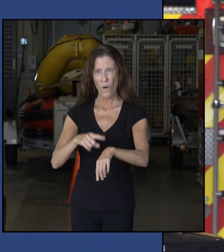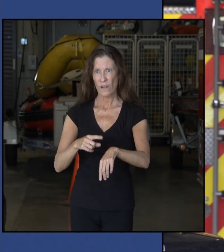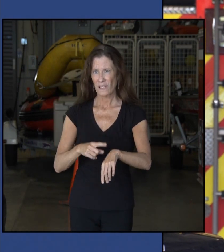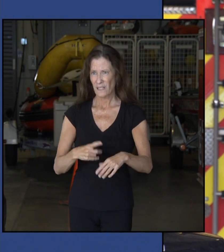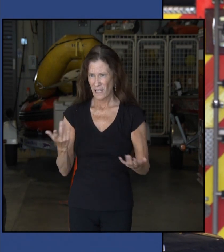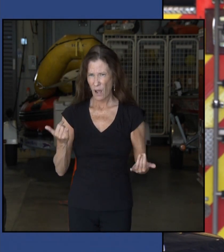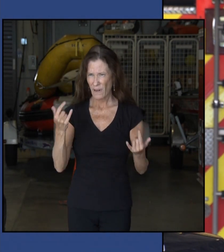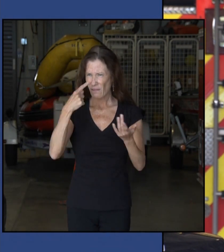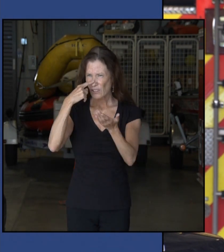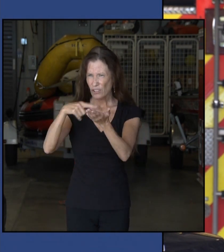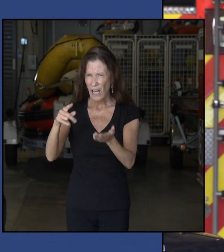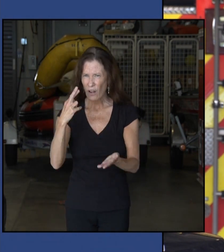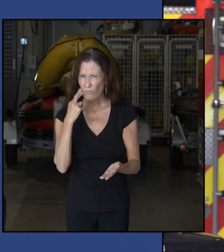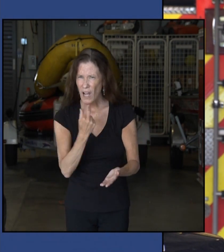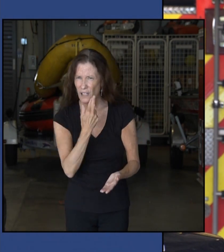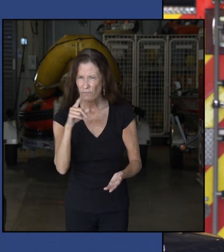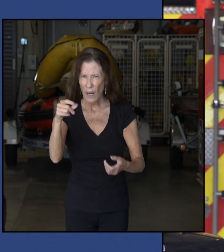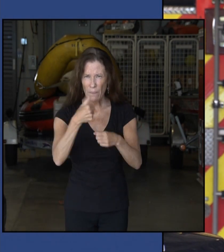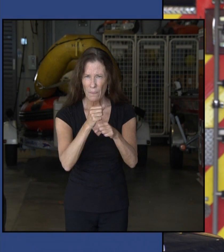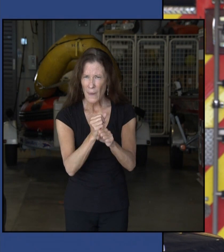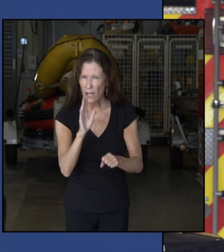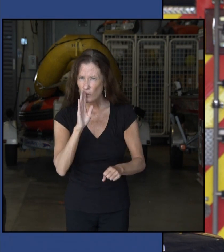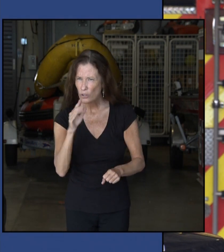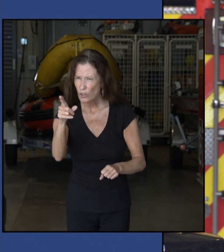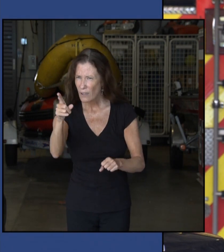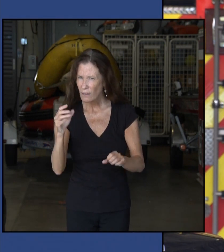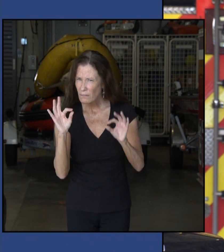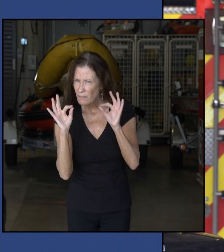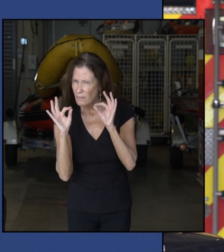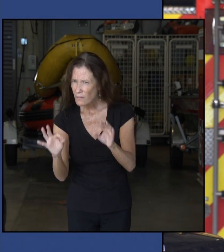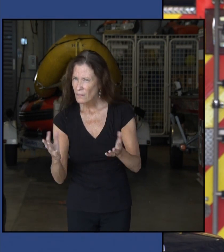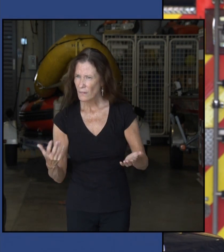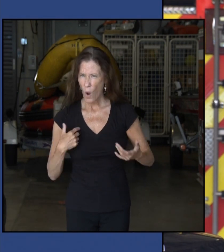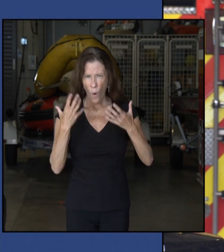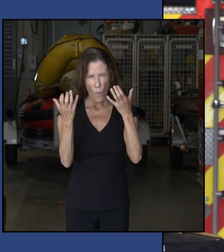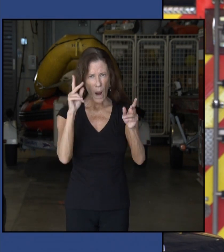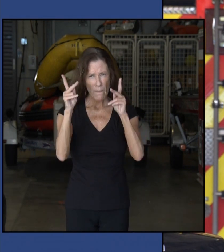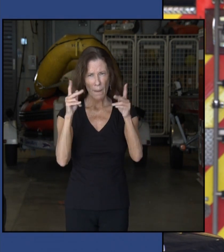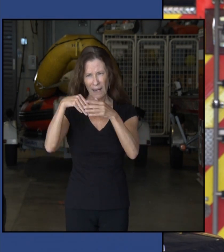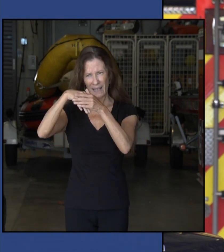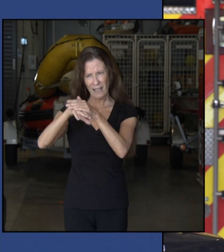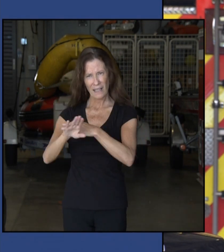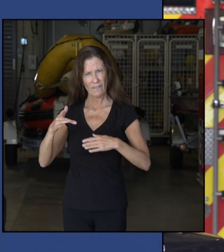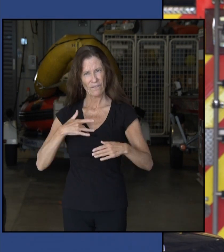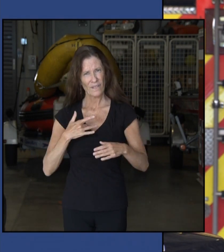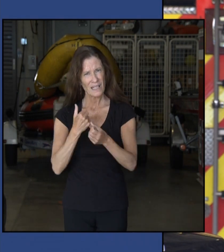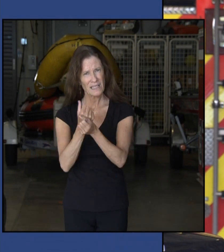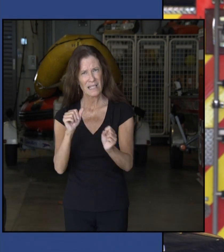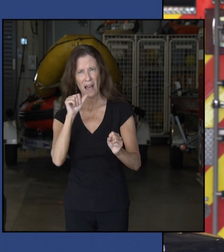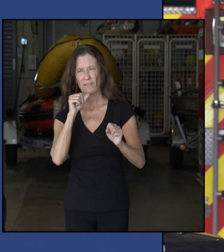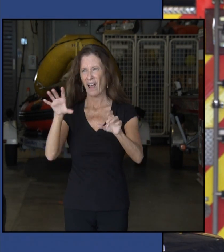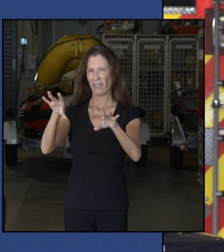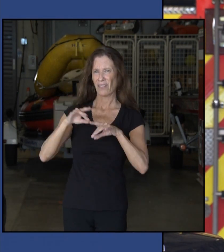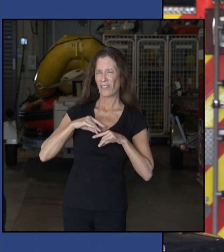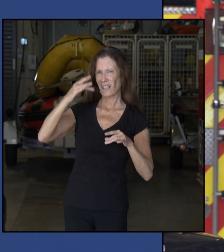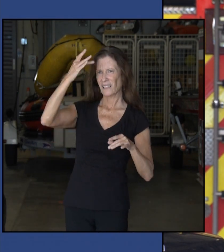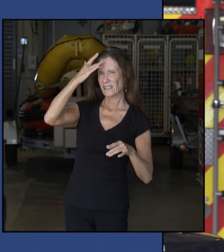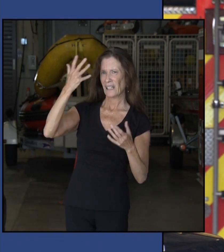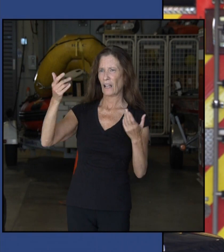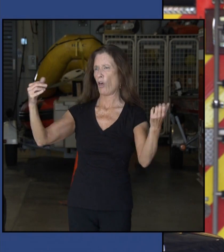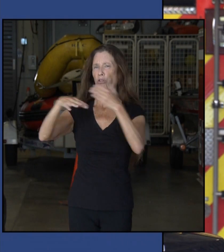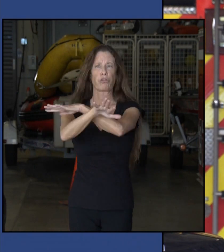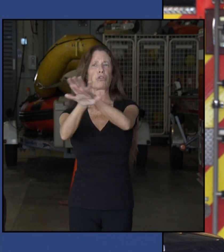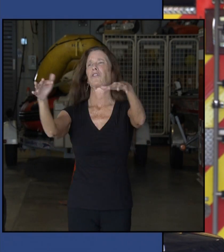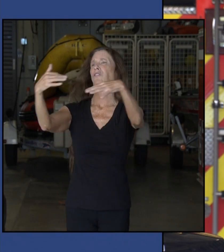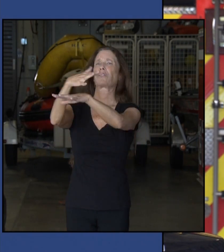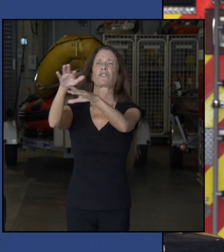sure when you go into a restaurant that you can feel safe and that the food is not going to be contaminated, that you're not going to be